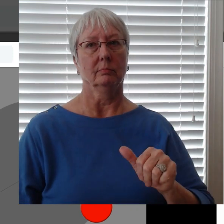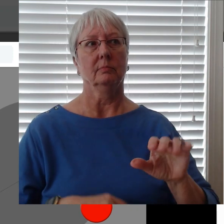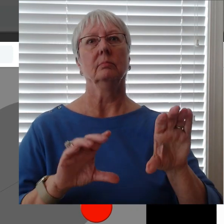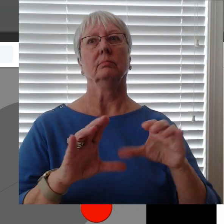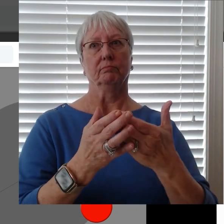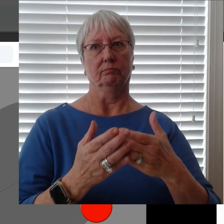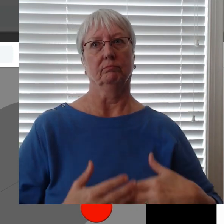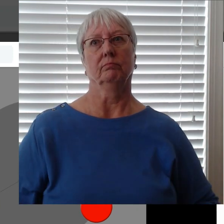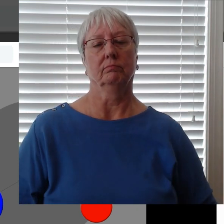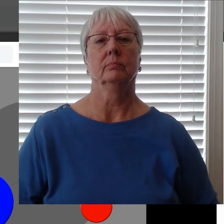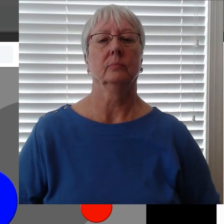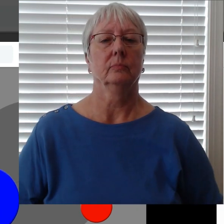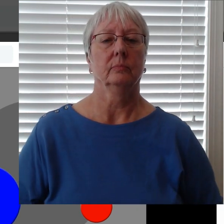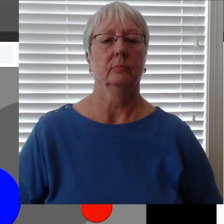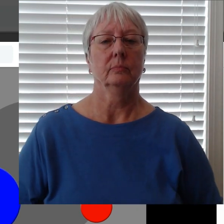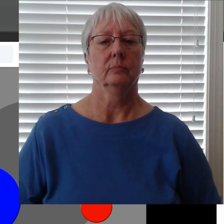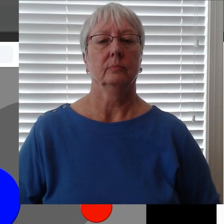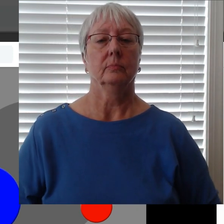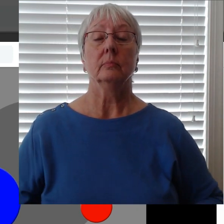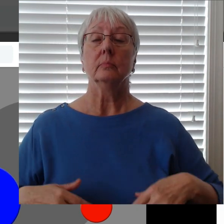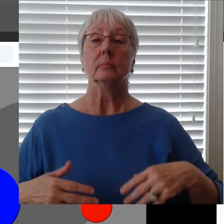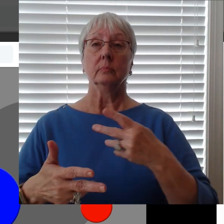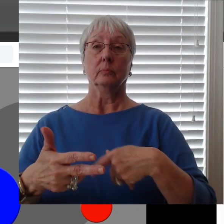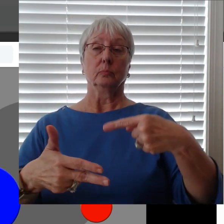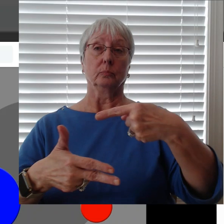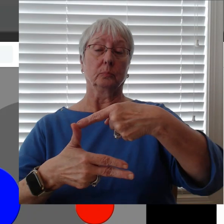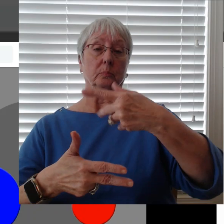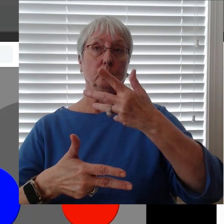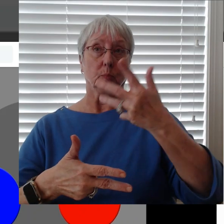Primaries are blue,